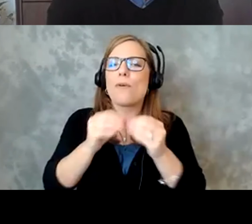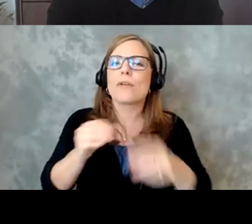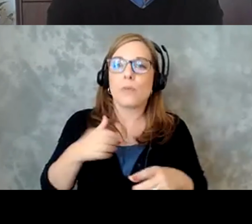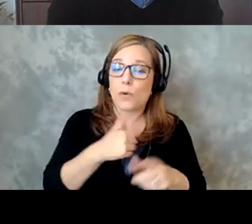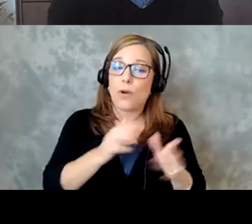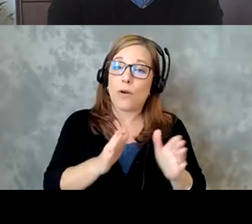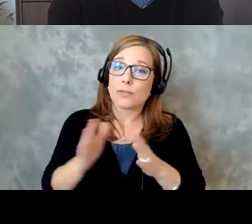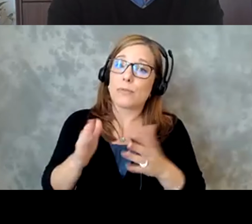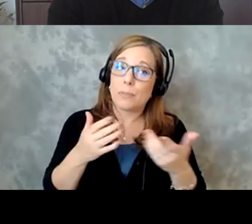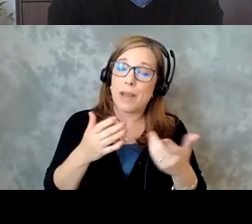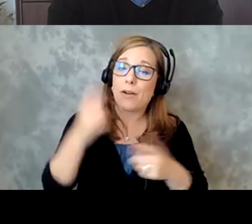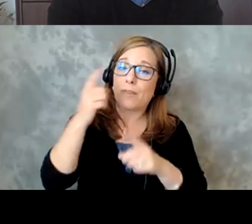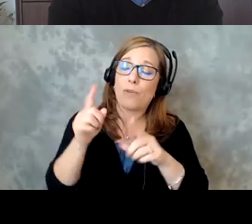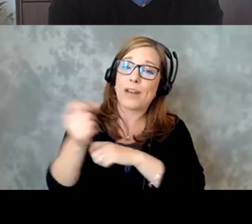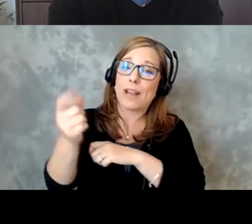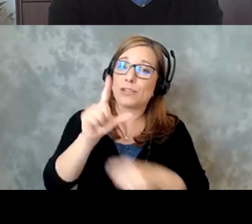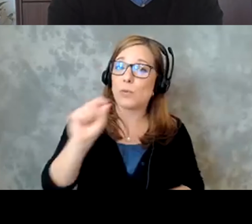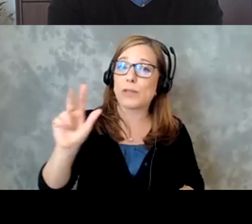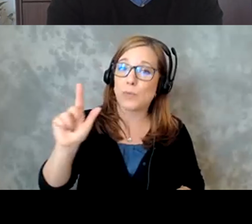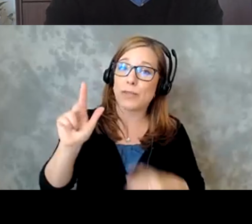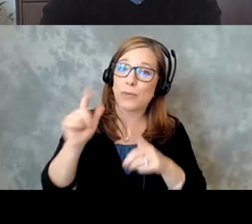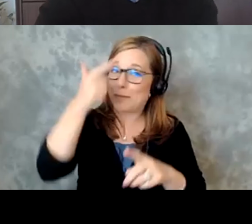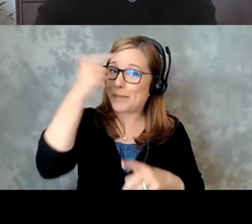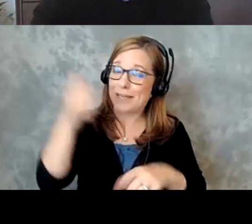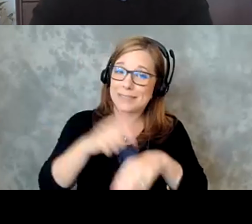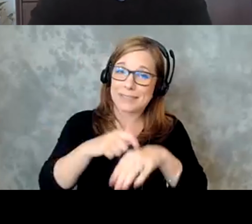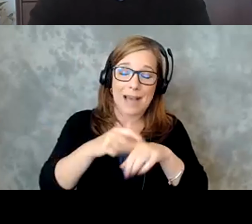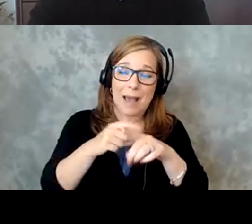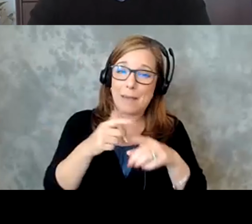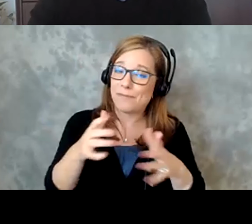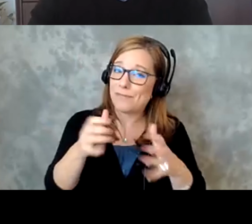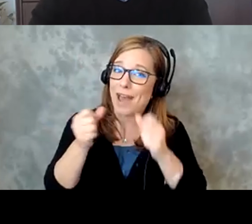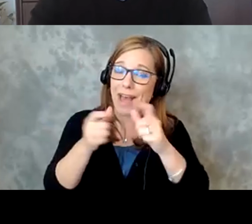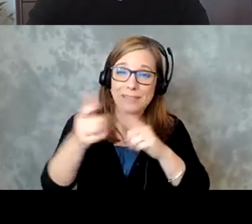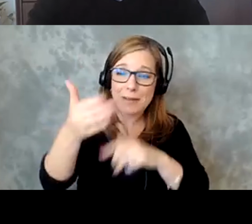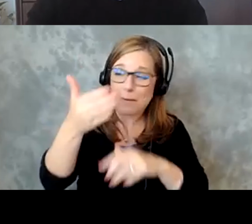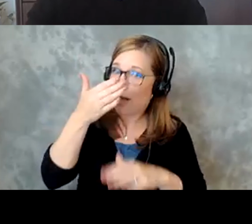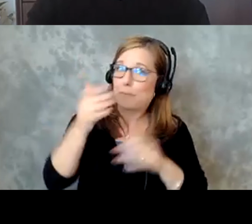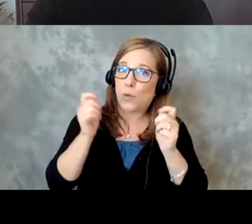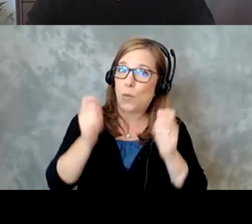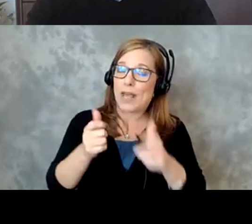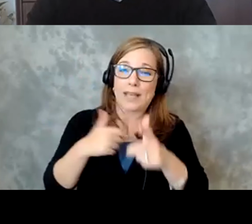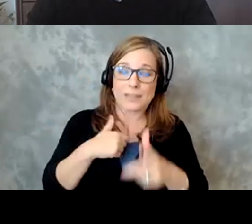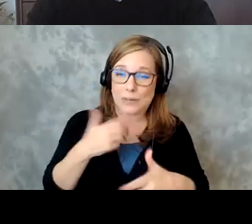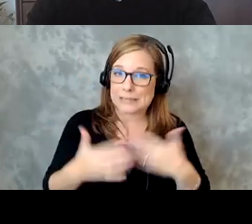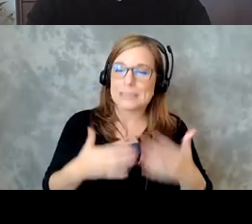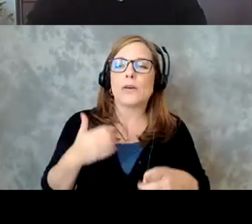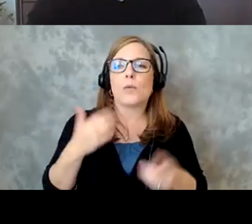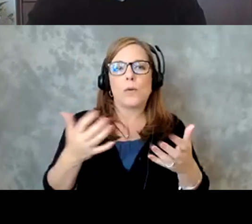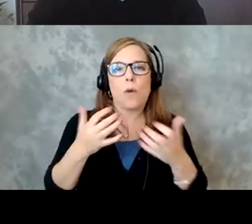like sometimes tomorrow. We are preparing to have an expanded role in institutional long-term